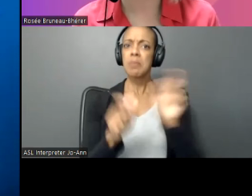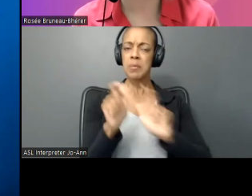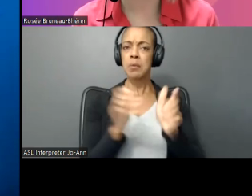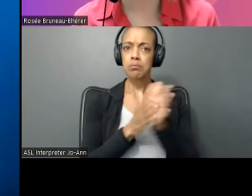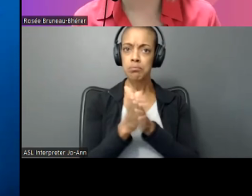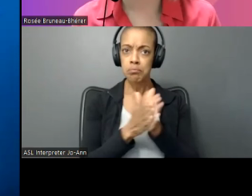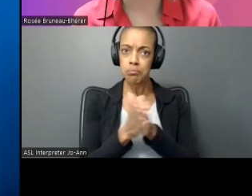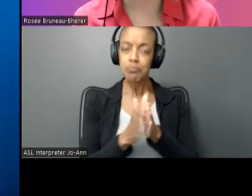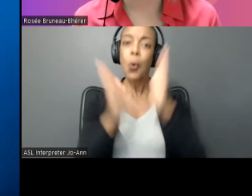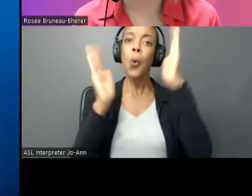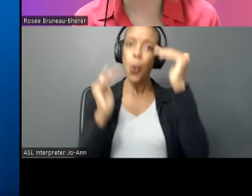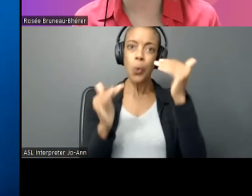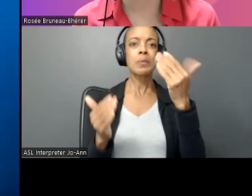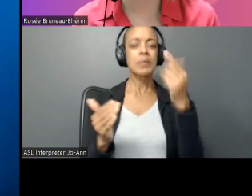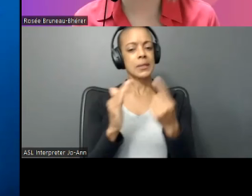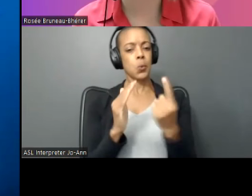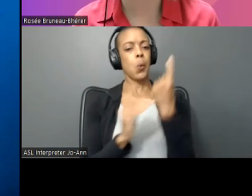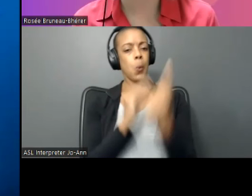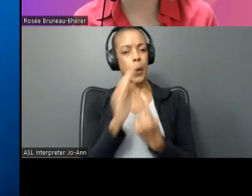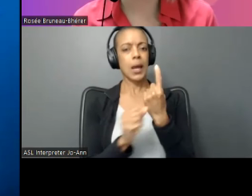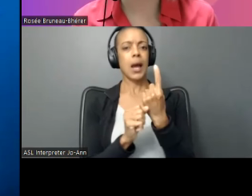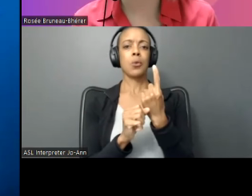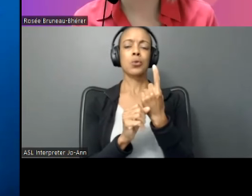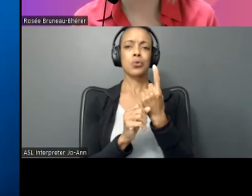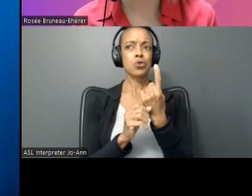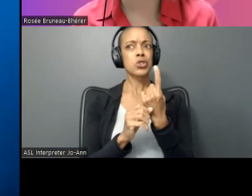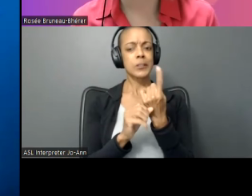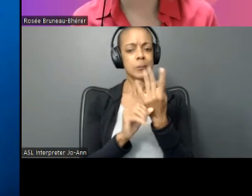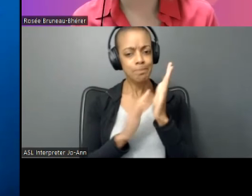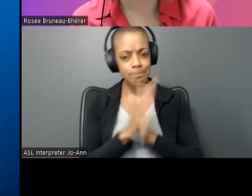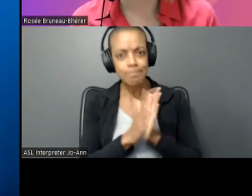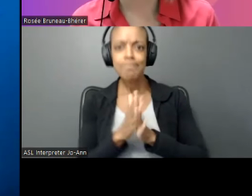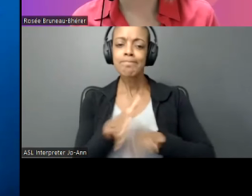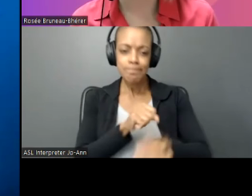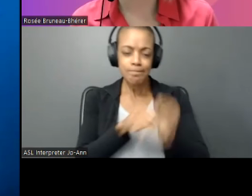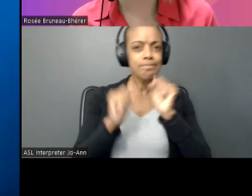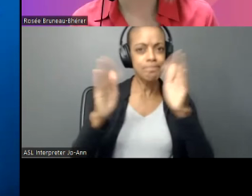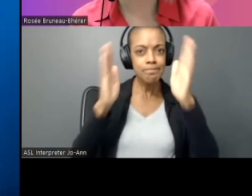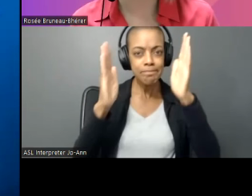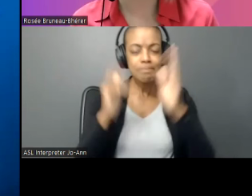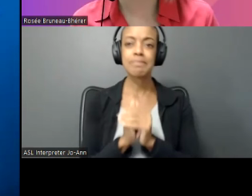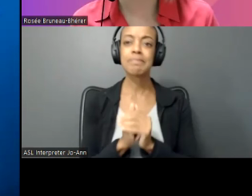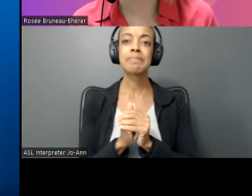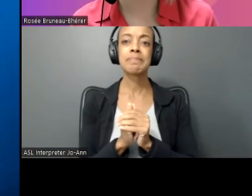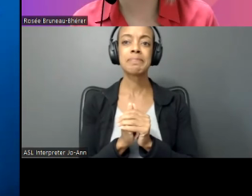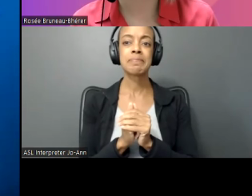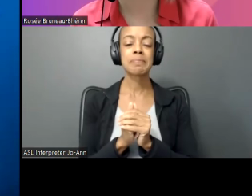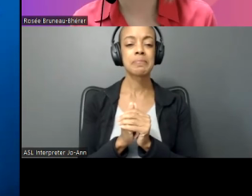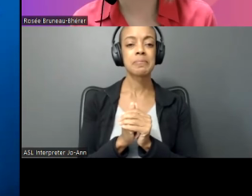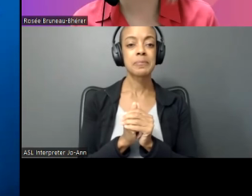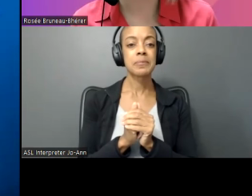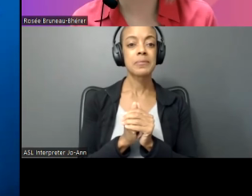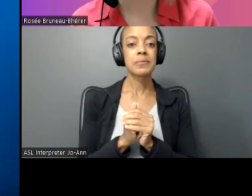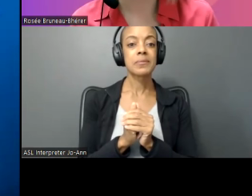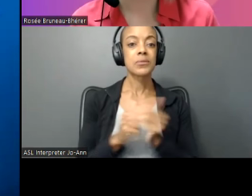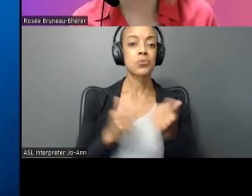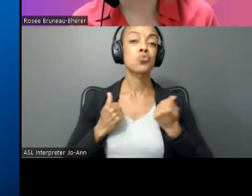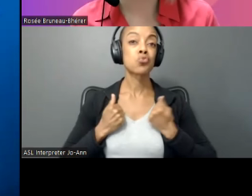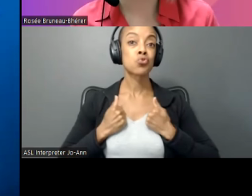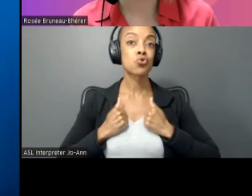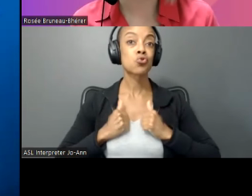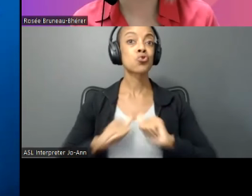great hour with you, and we'd like to answer your questions to Rosée, and I will try to give you the